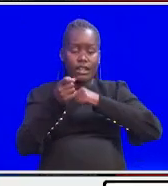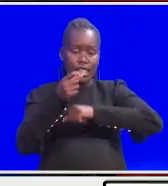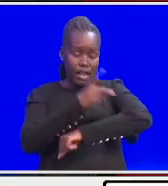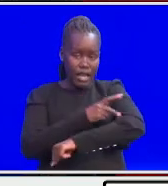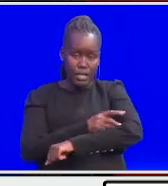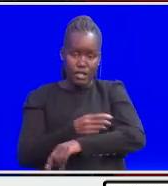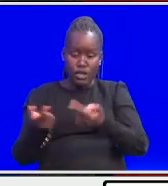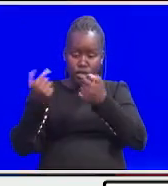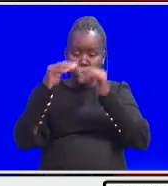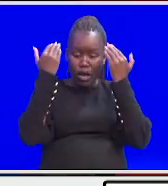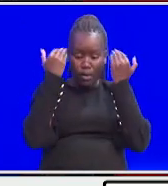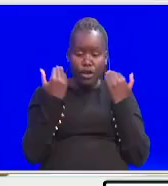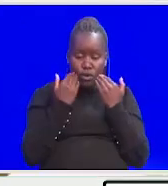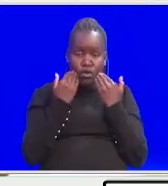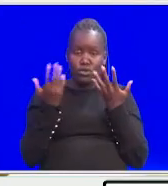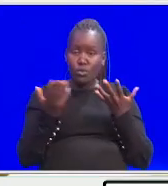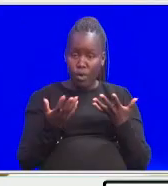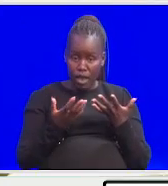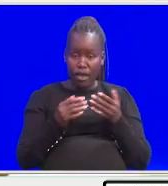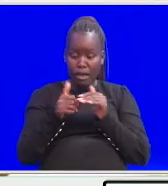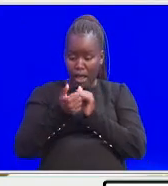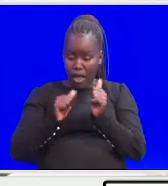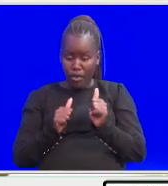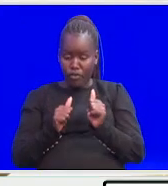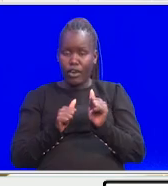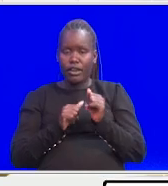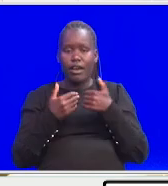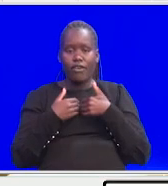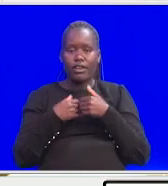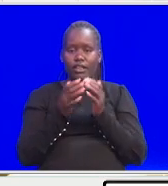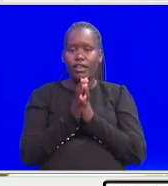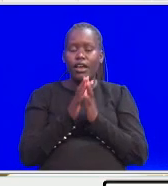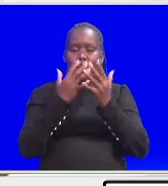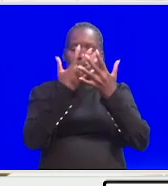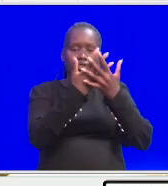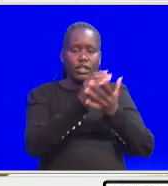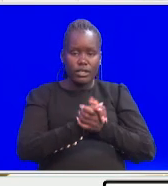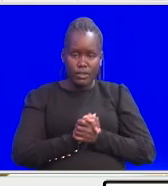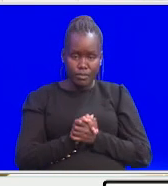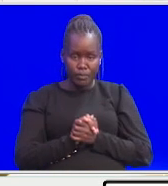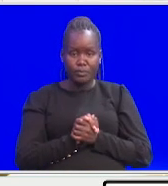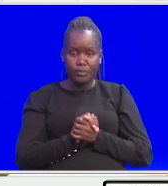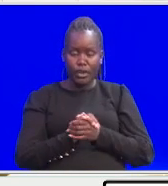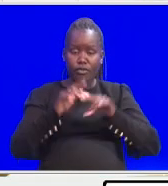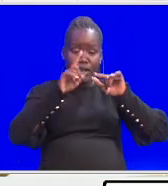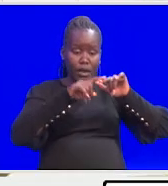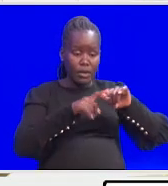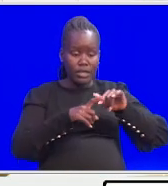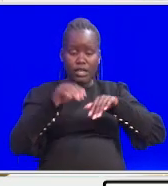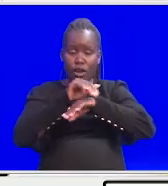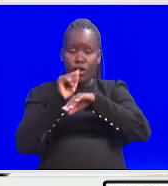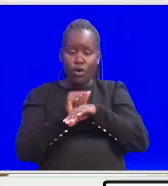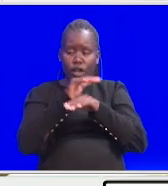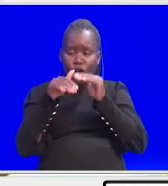where he might avoid serving the sentence. It is not the first time the judiciary has lamented over interference of its independence, calling on